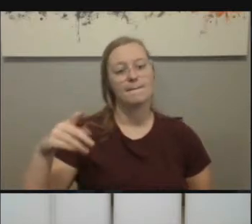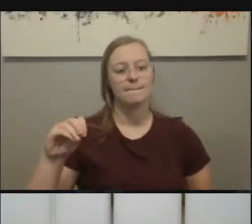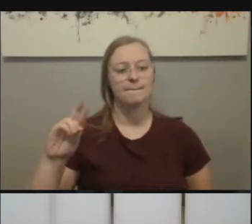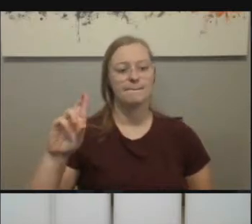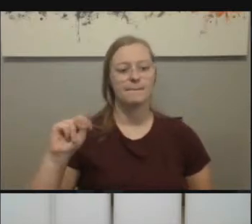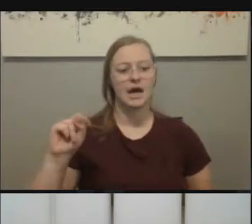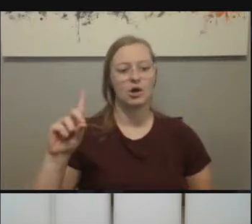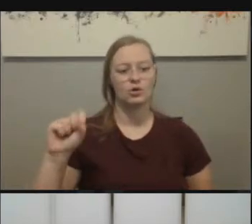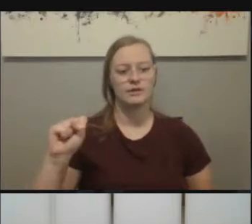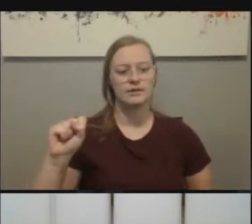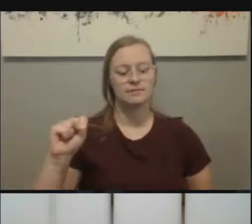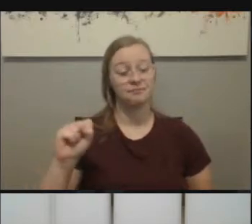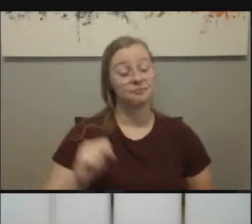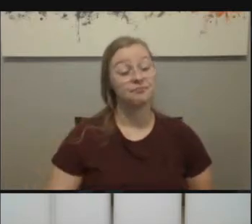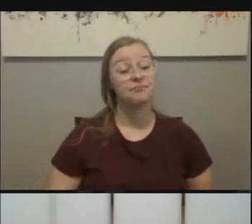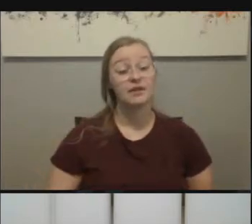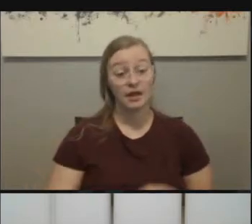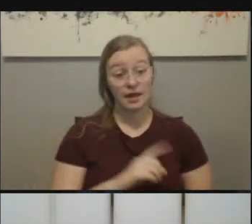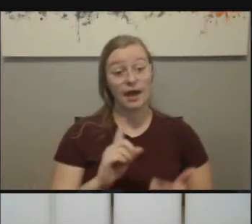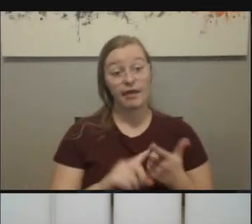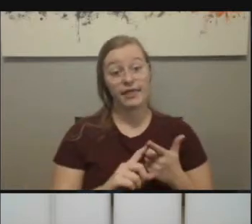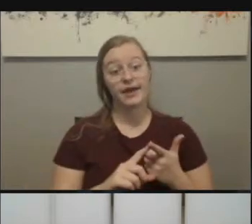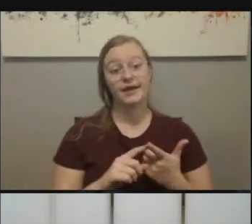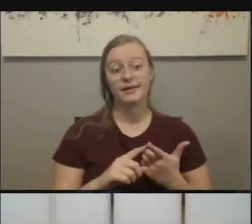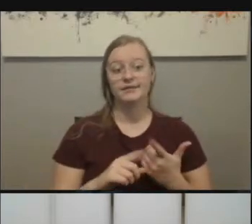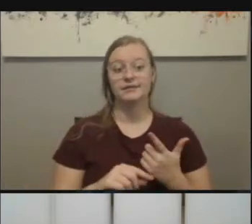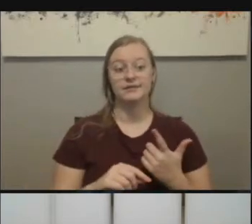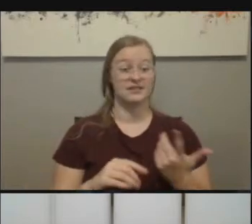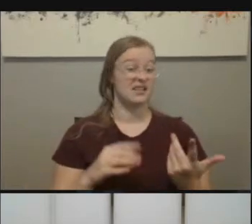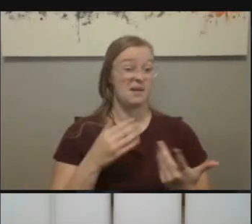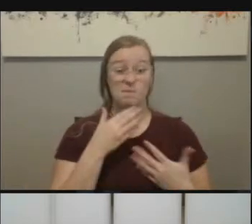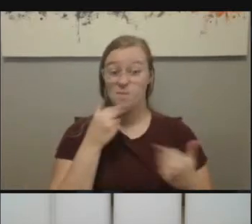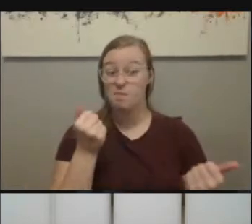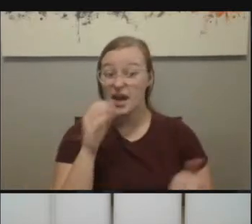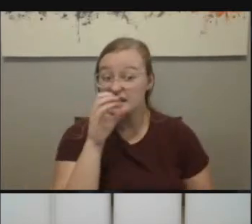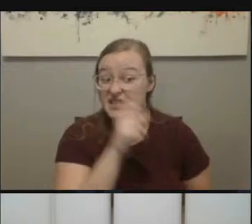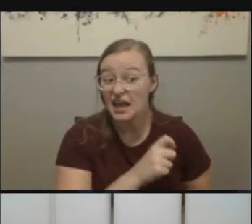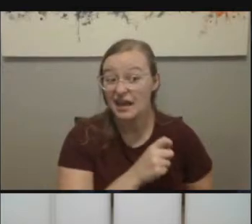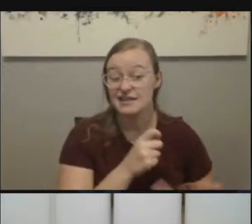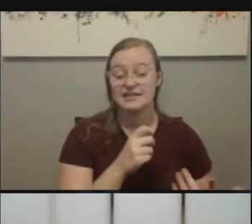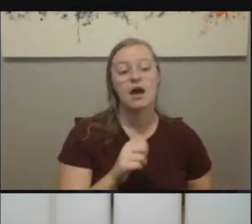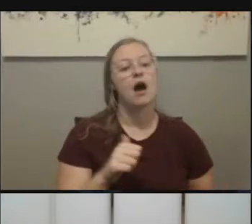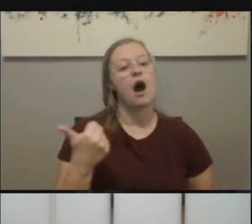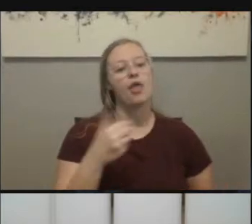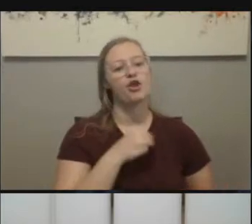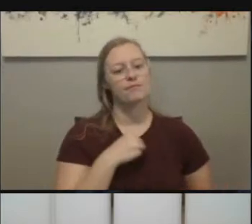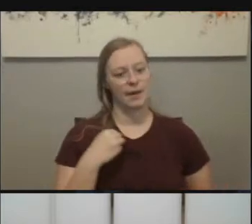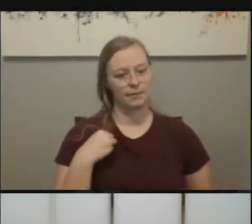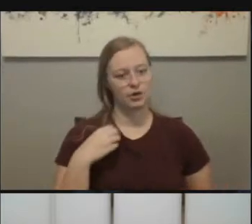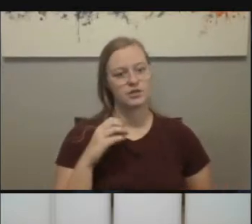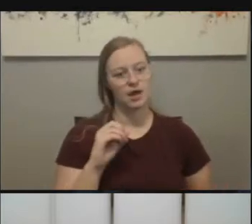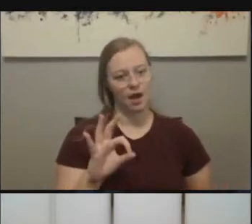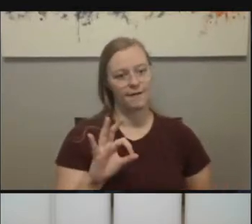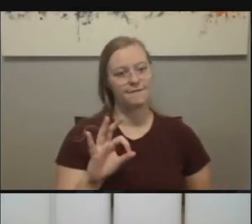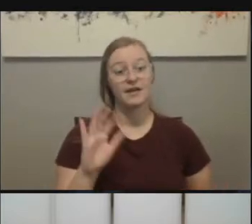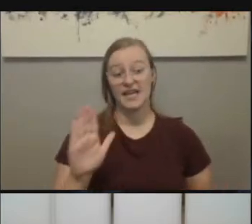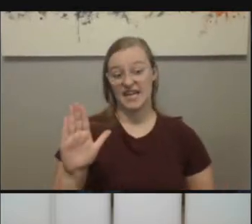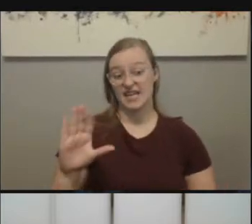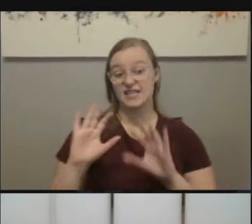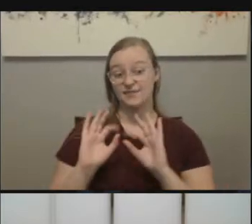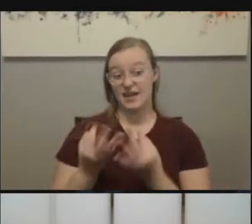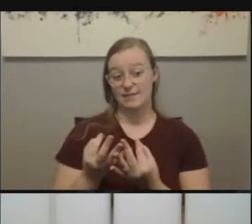succession of what best guess would be other members of his